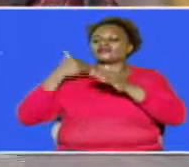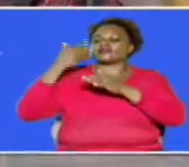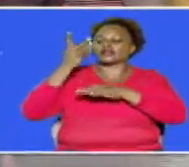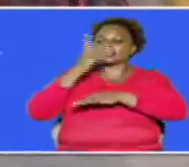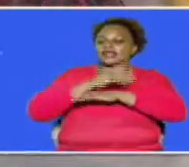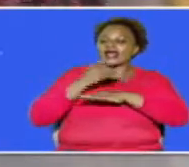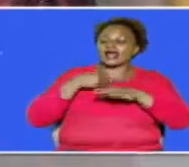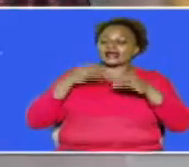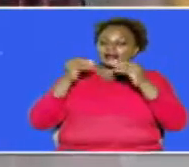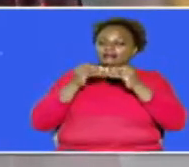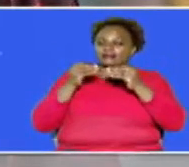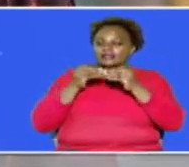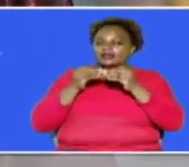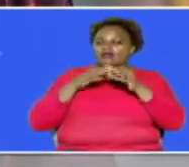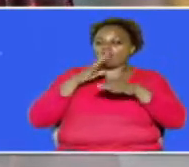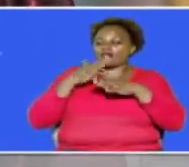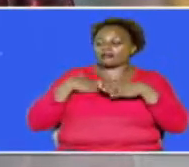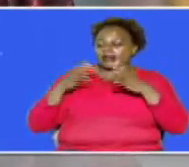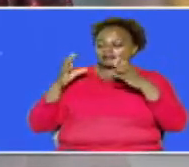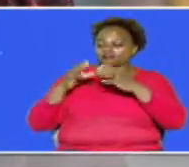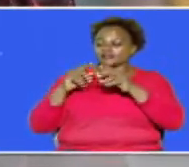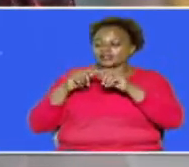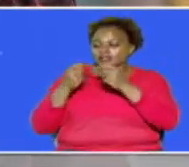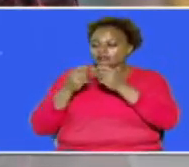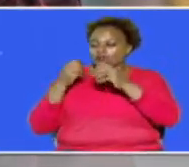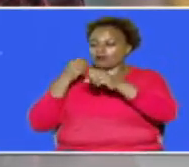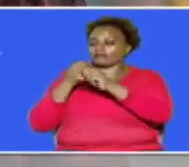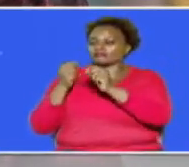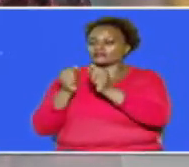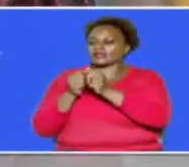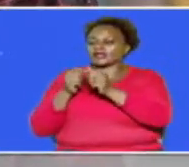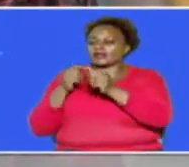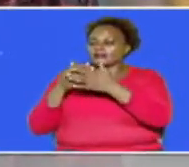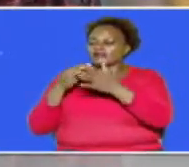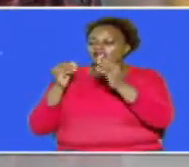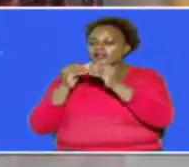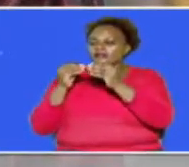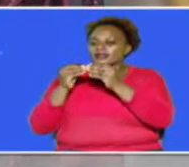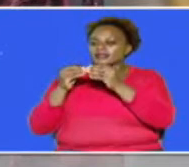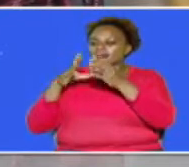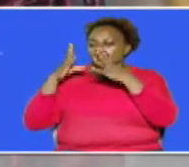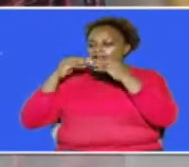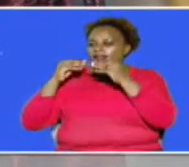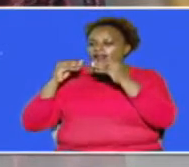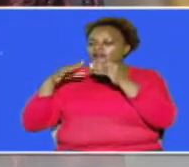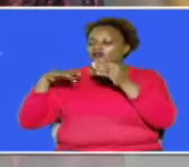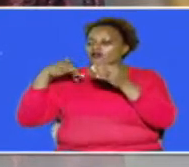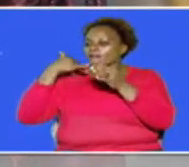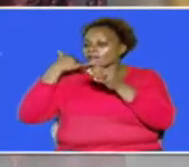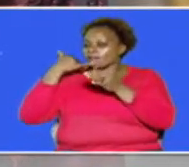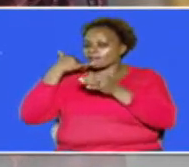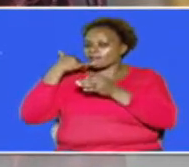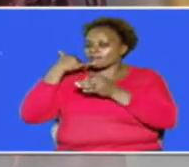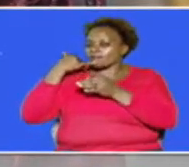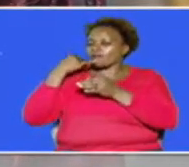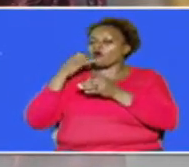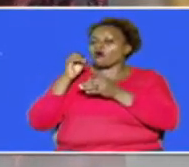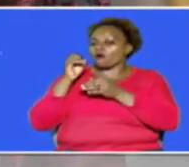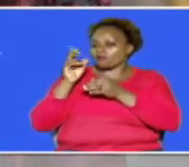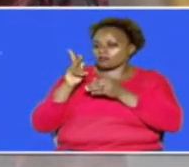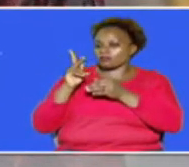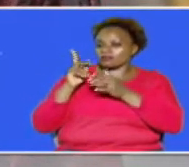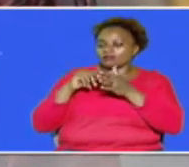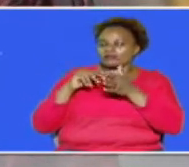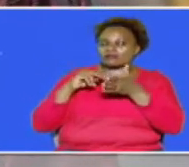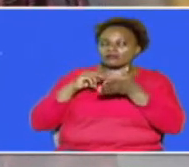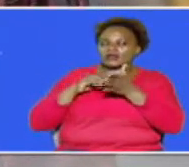had a meeting of all my aspirants. Okay. And when I'm in the meeting, before the meeting, the president, his excellent president, called me. He told me, go and